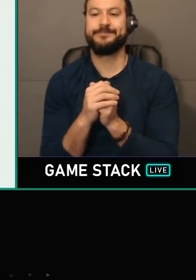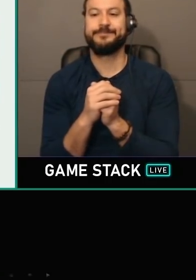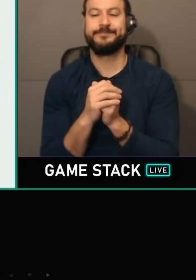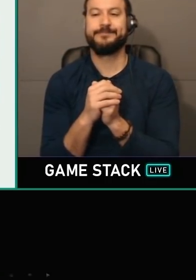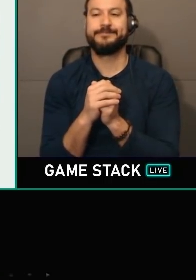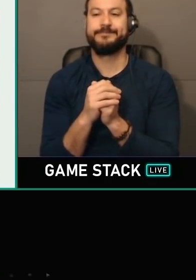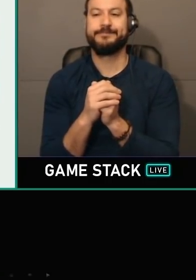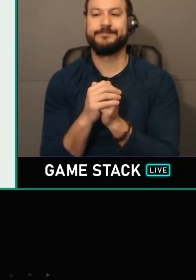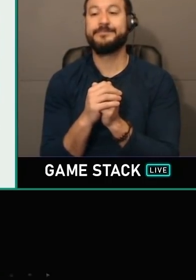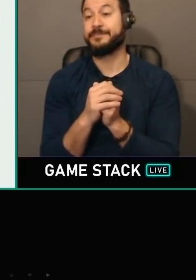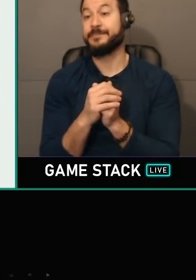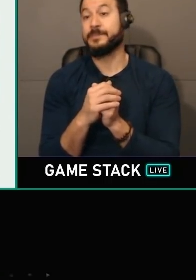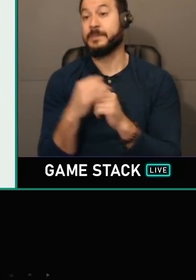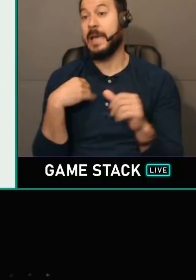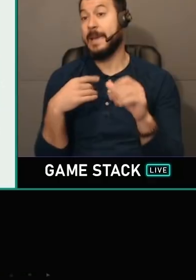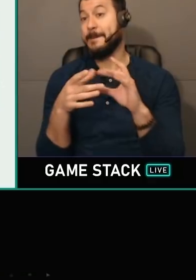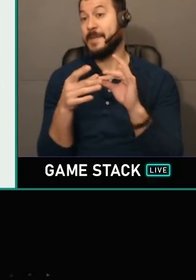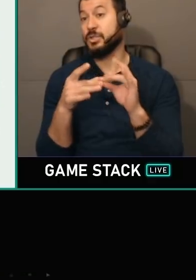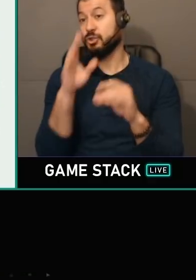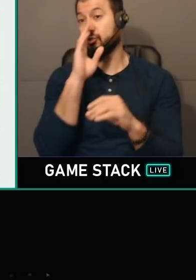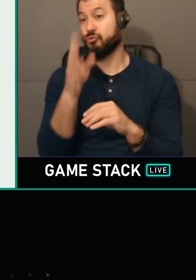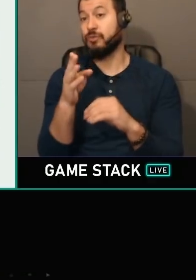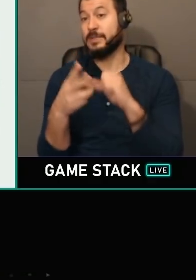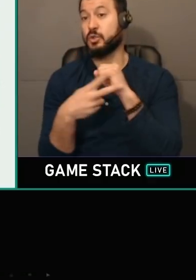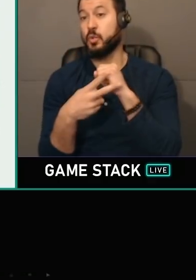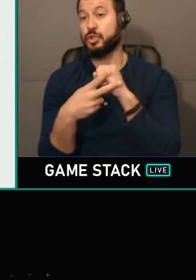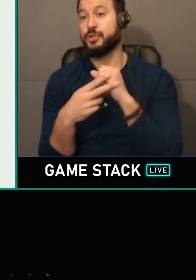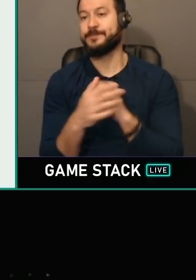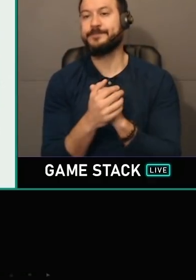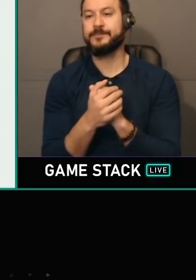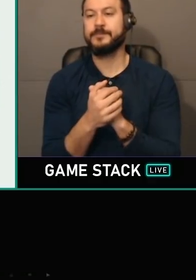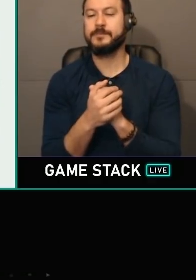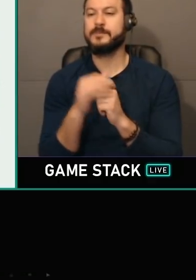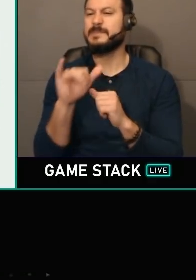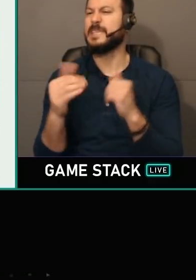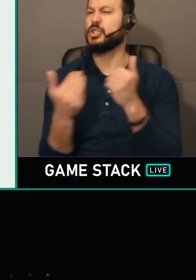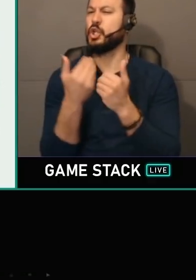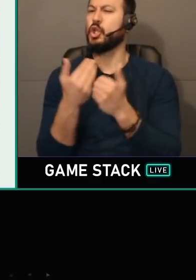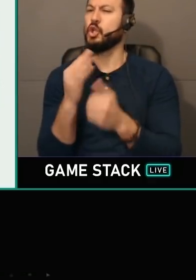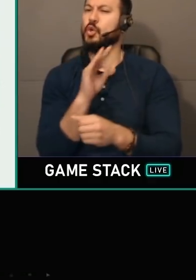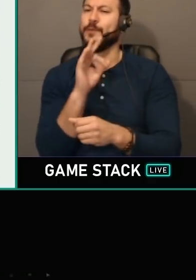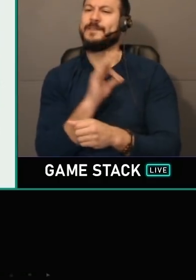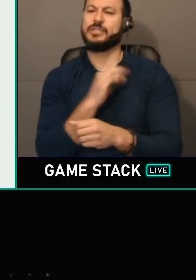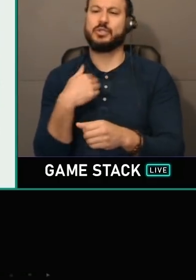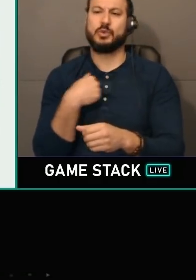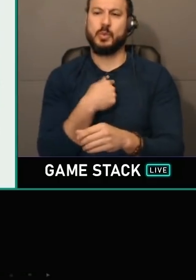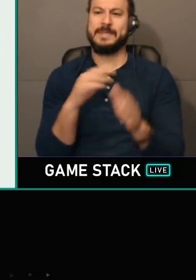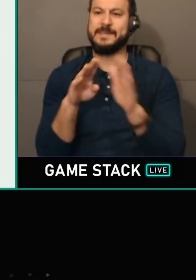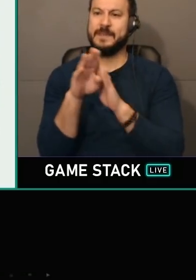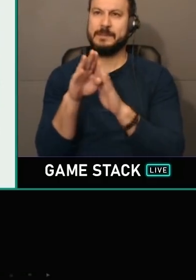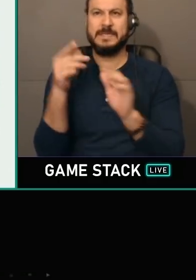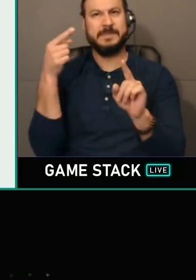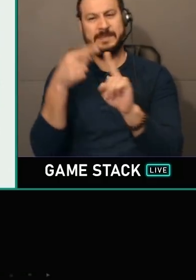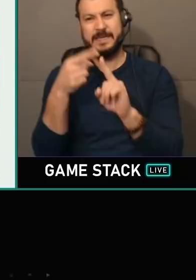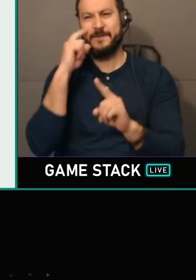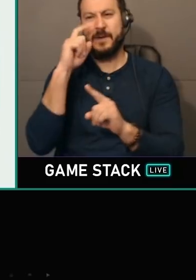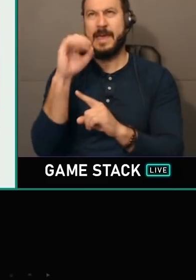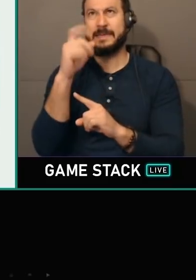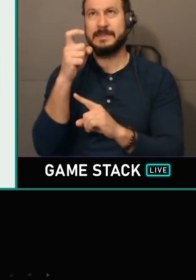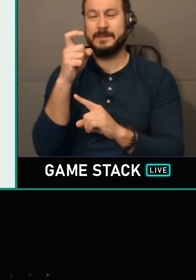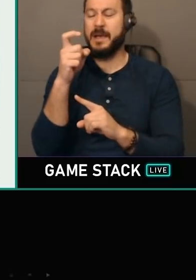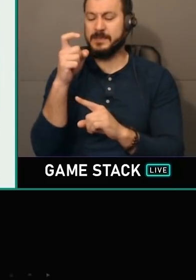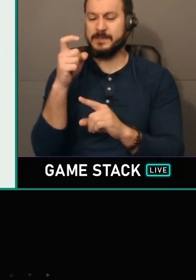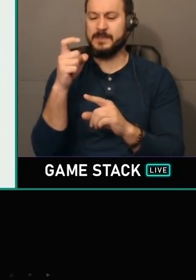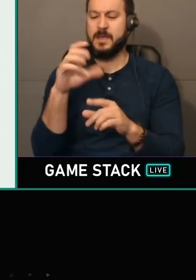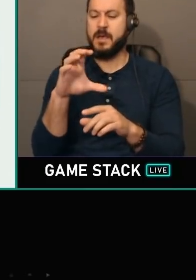I mentioned DirectStorage. DirectStorage is a new feature that we developed specifically for the Xbox series of